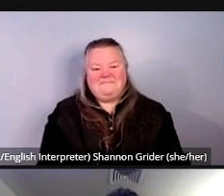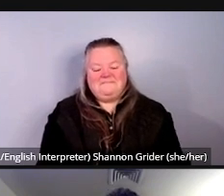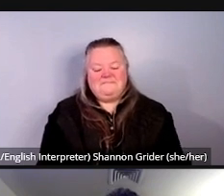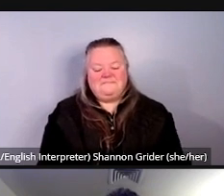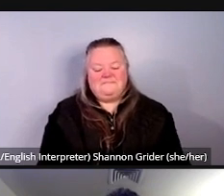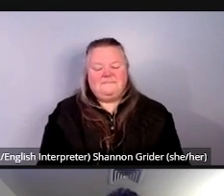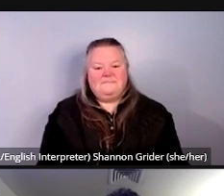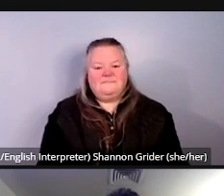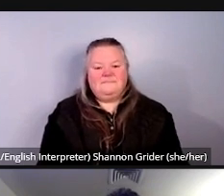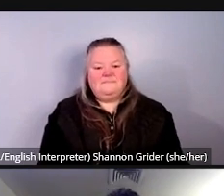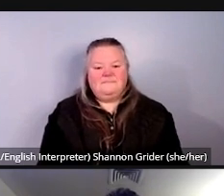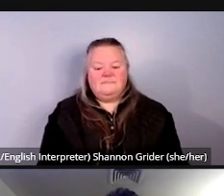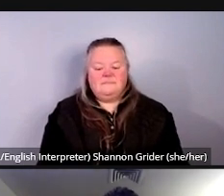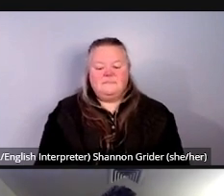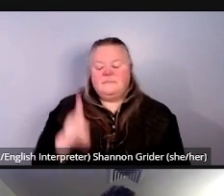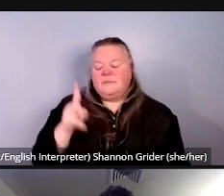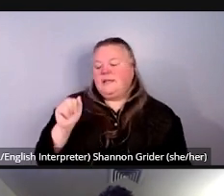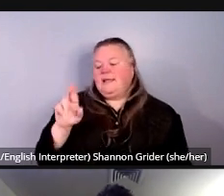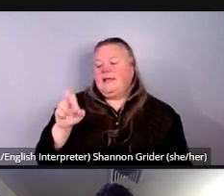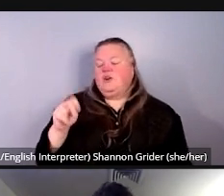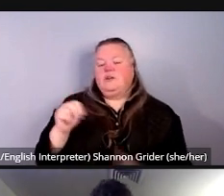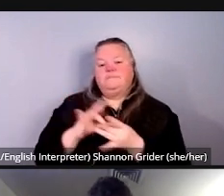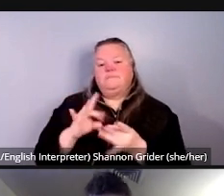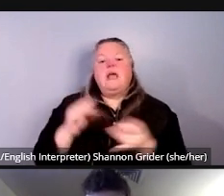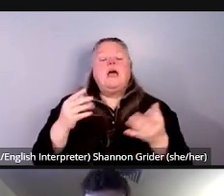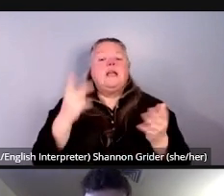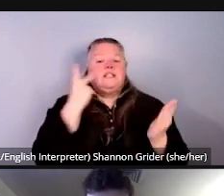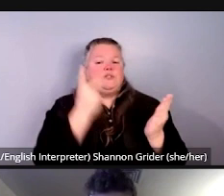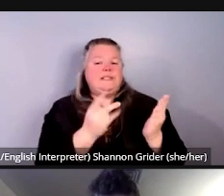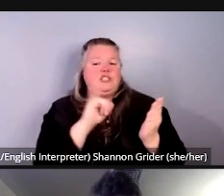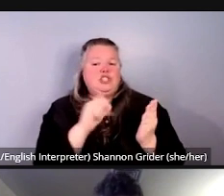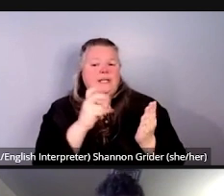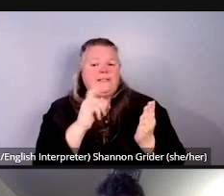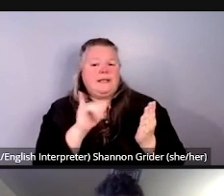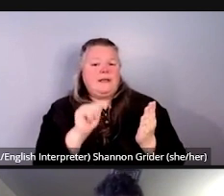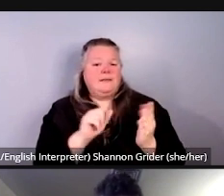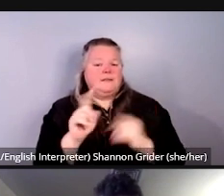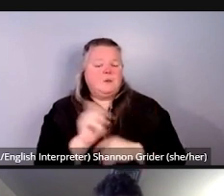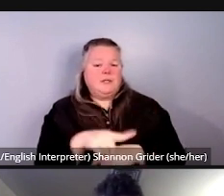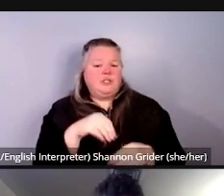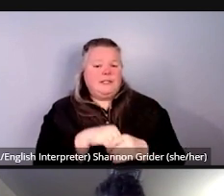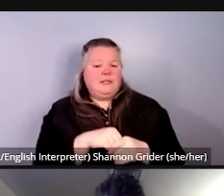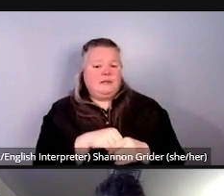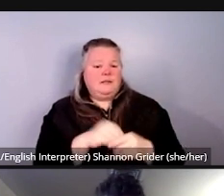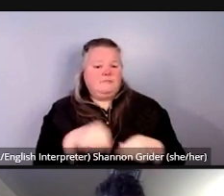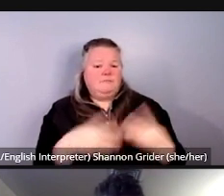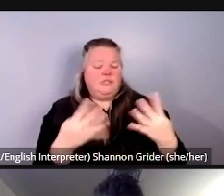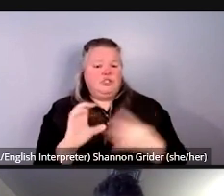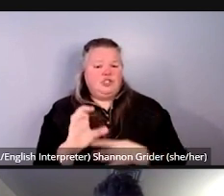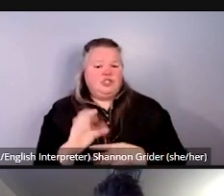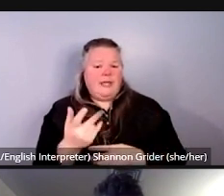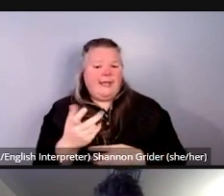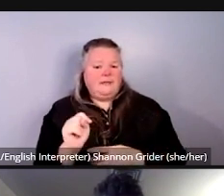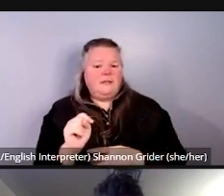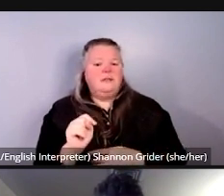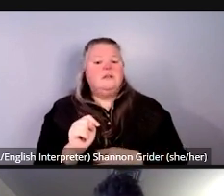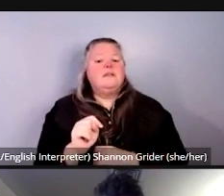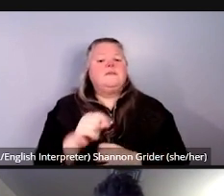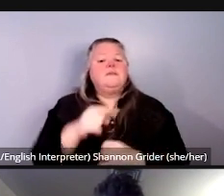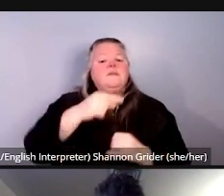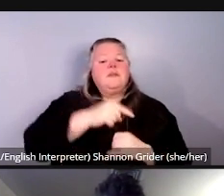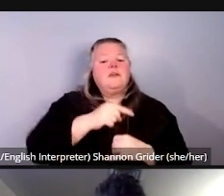Meredith, I don't know if you wanted to address Jessica's question about the group that AZRD formed. I